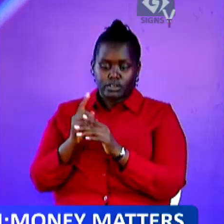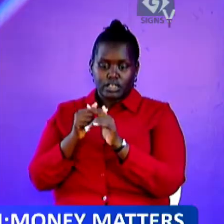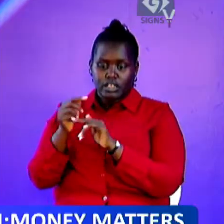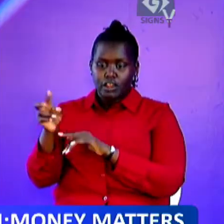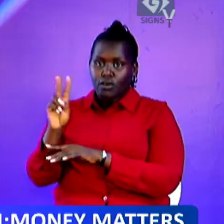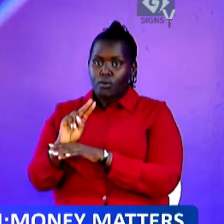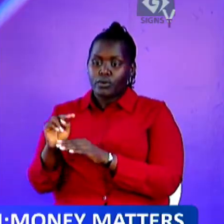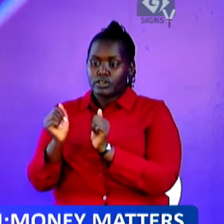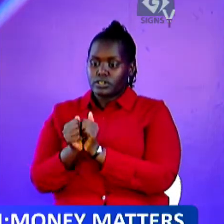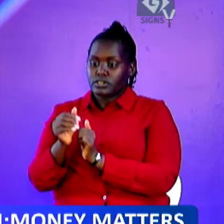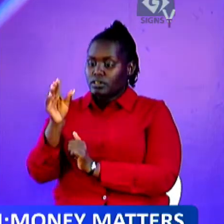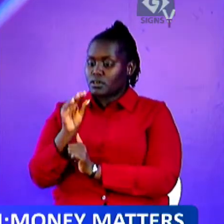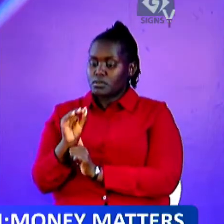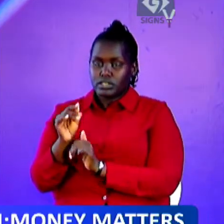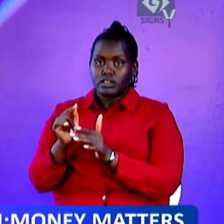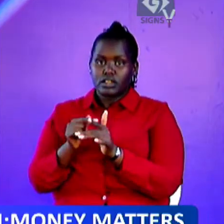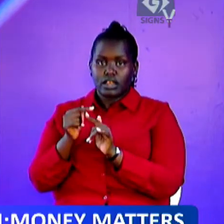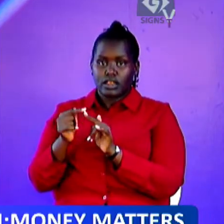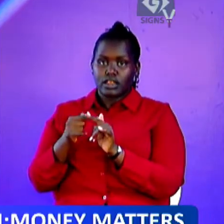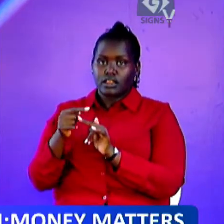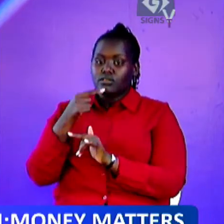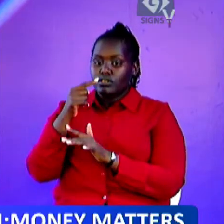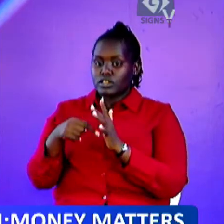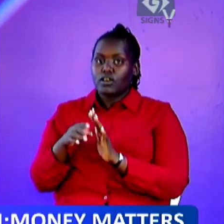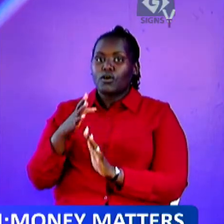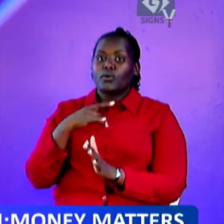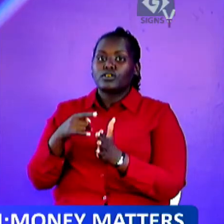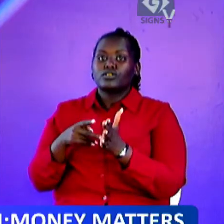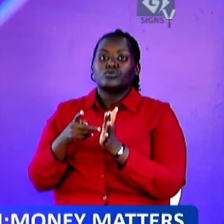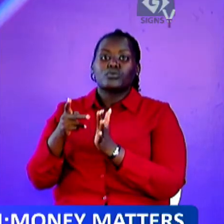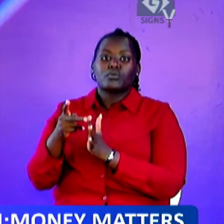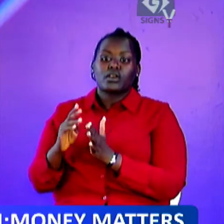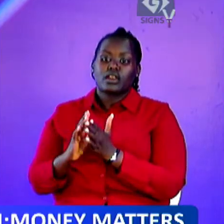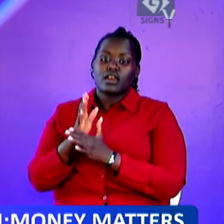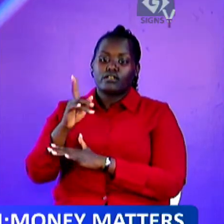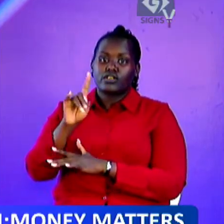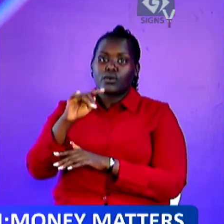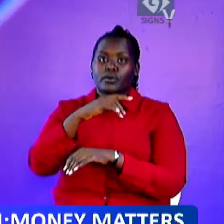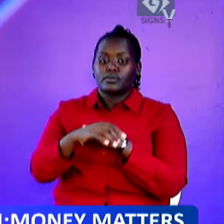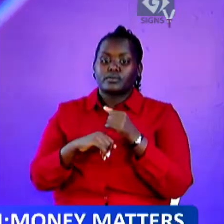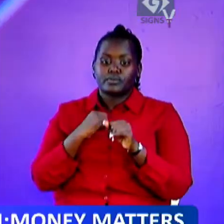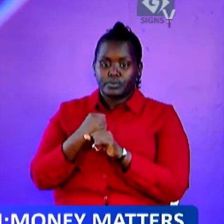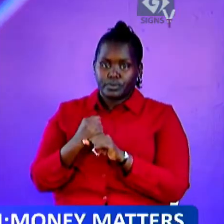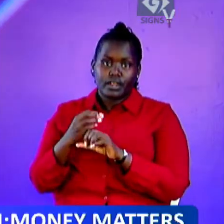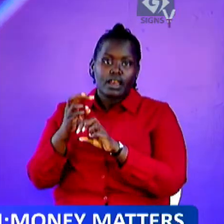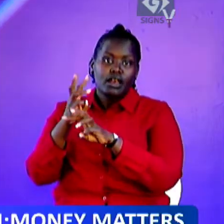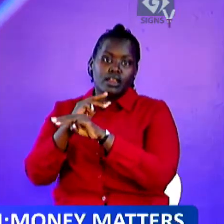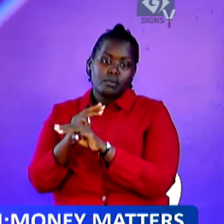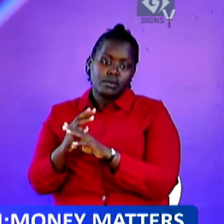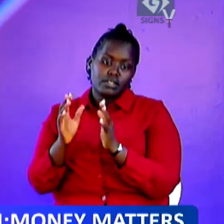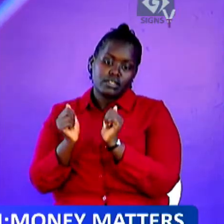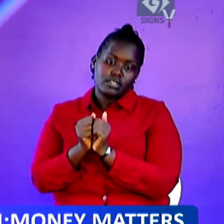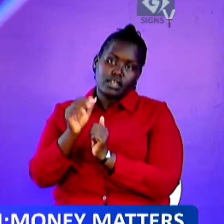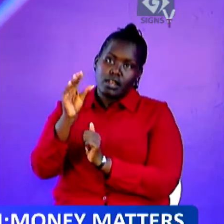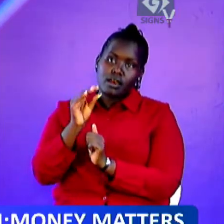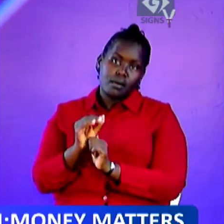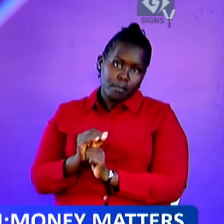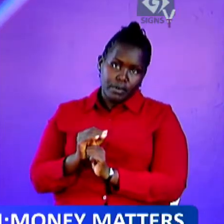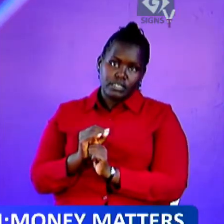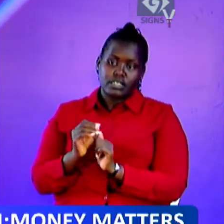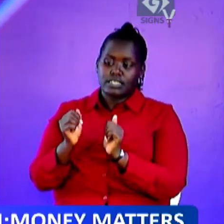use 10%, and we're saying we want to be paid after 1 year. Yeah. So the mathematics, again, is very simple. 10% of 100,000